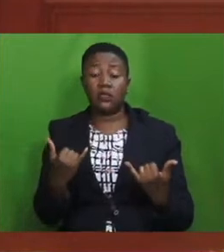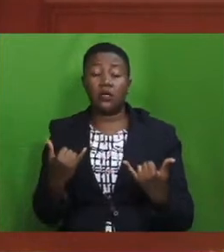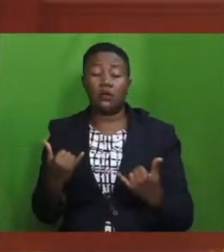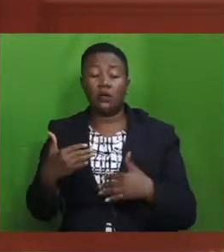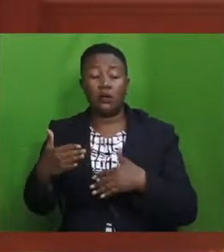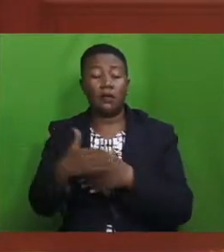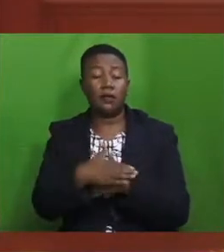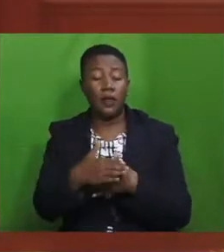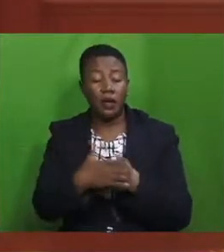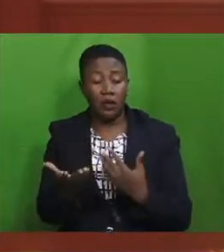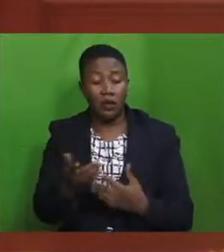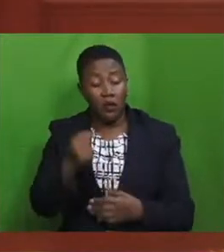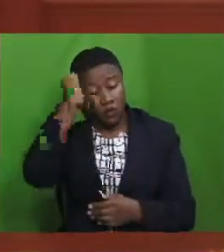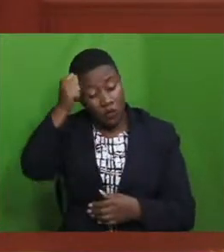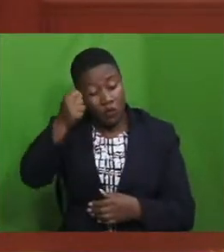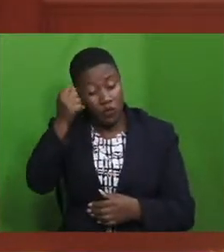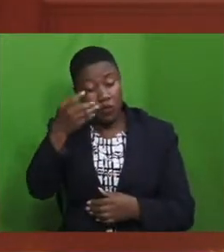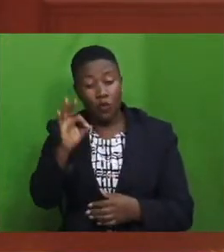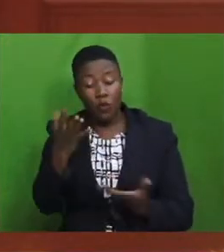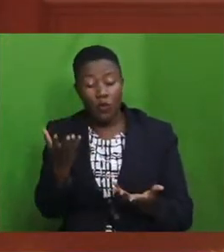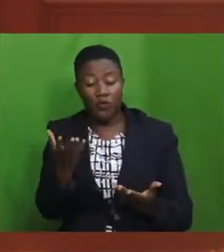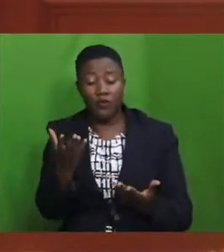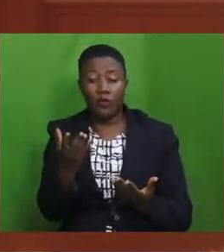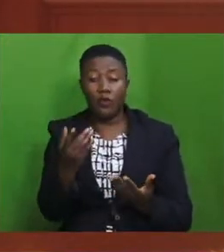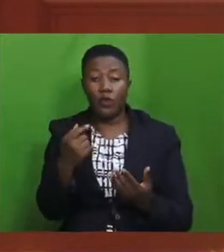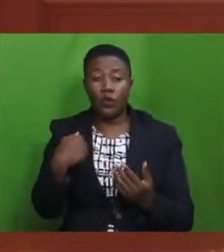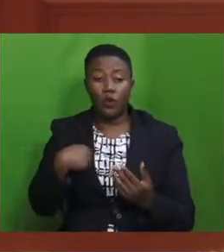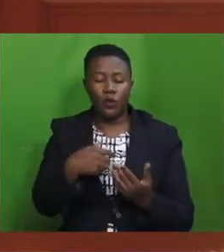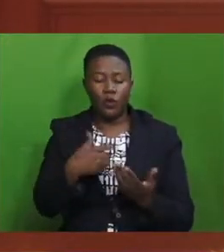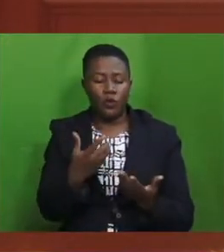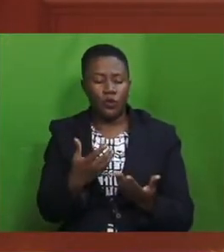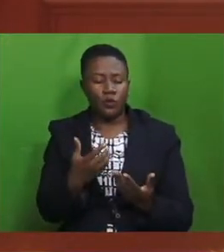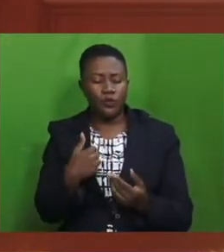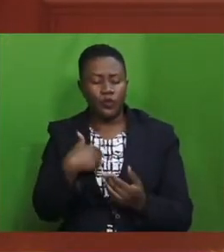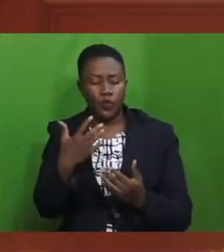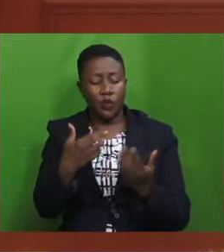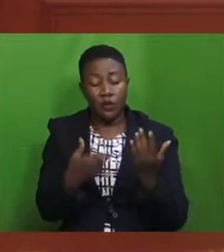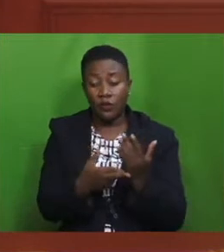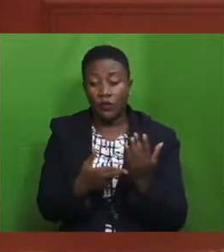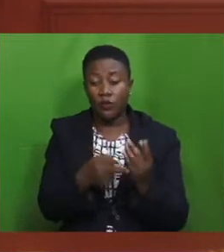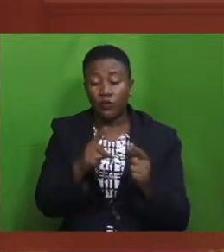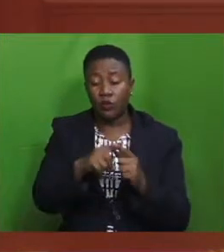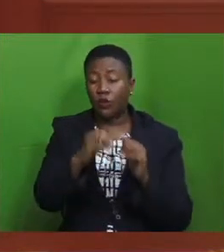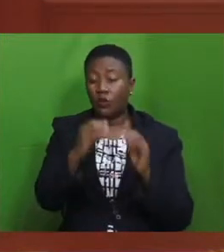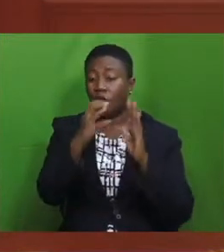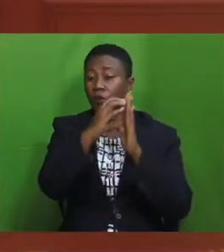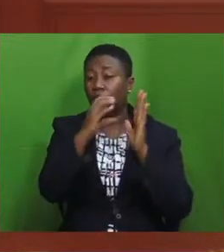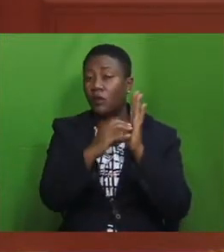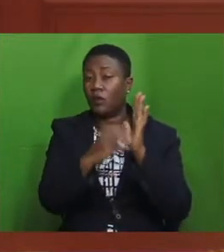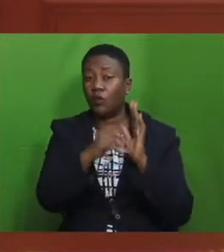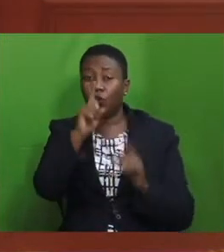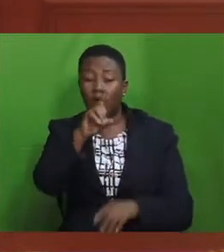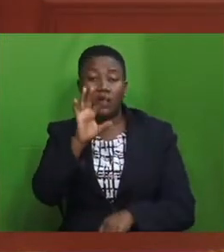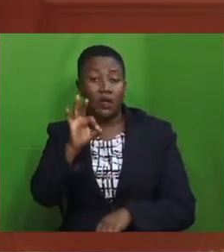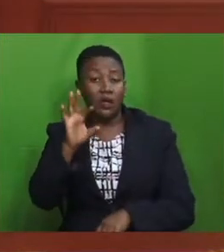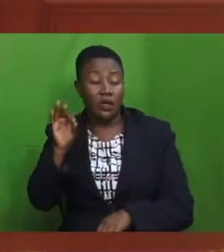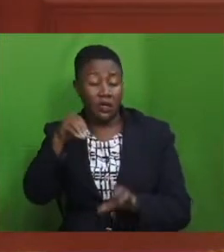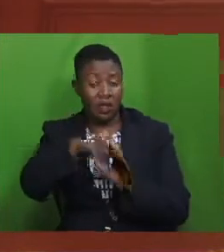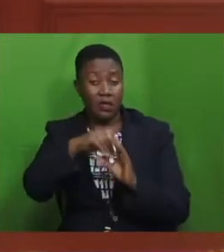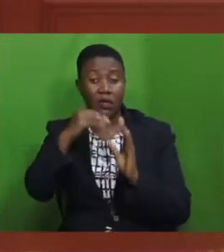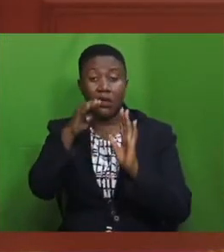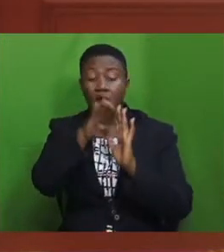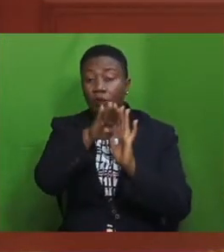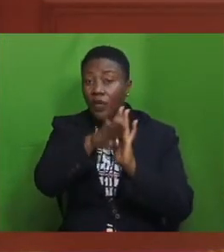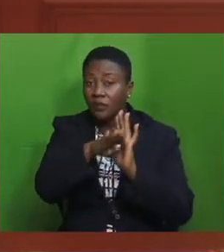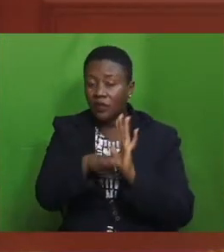the theory of compensation, and with respect, Mr. Speaker, let me refer you to paragraph 199 of the budget statement, and